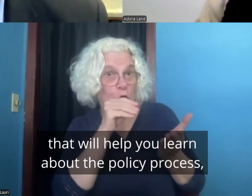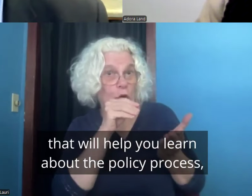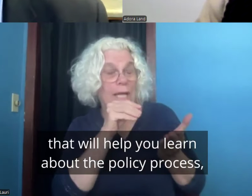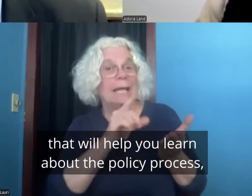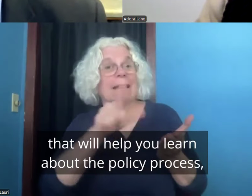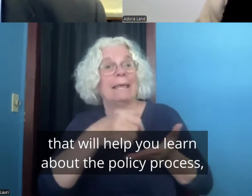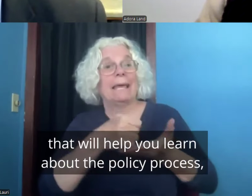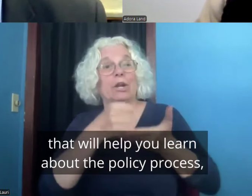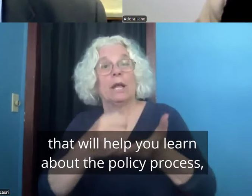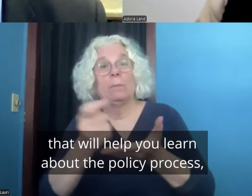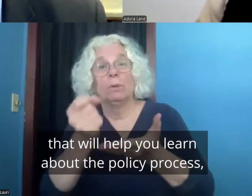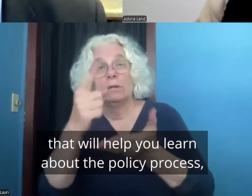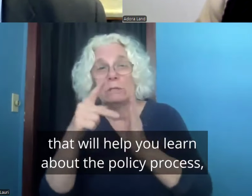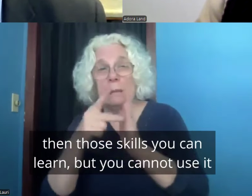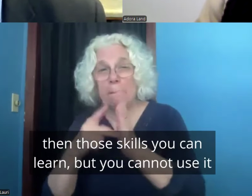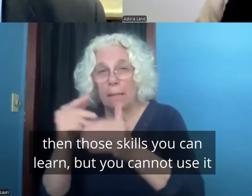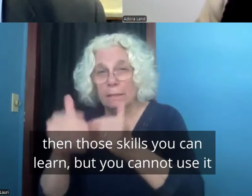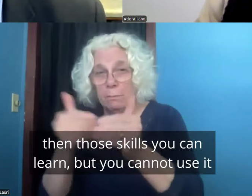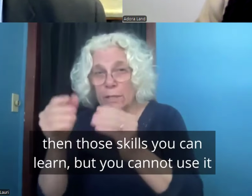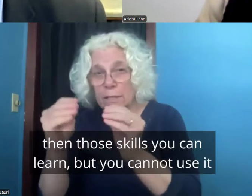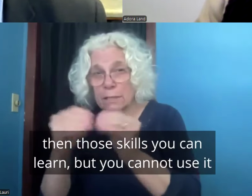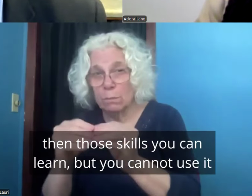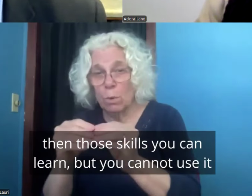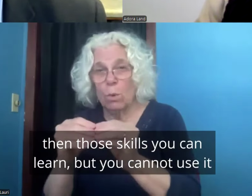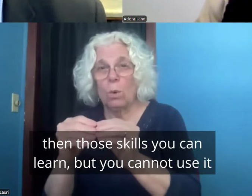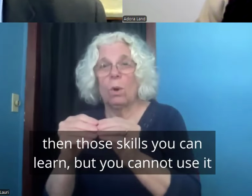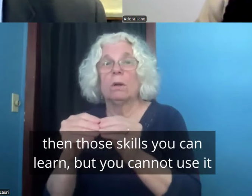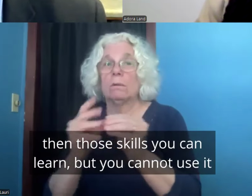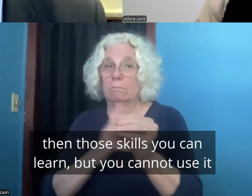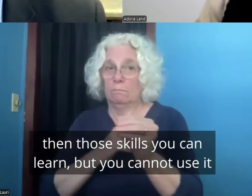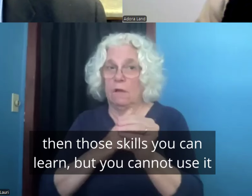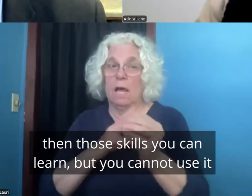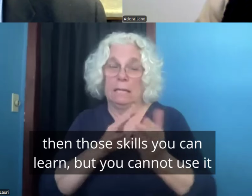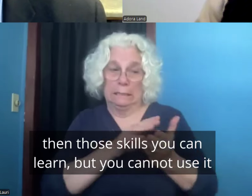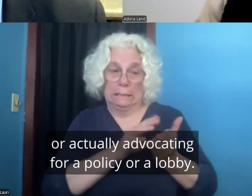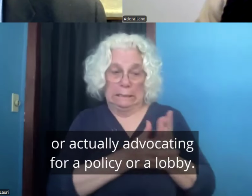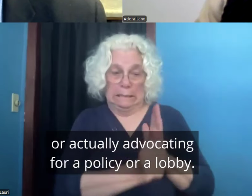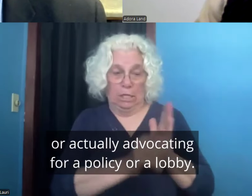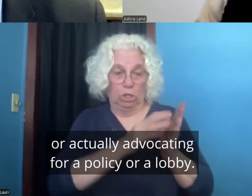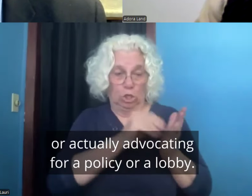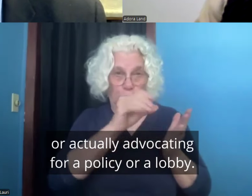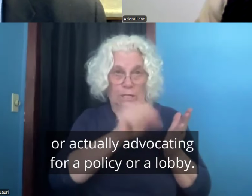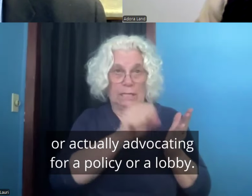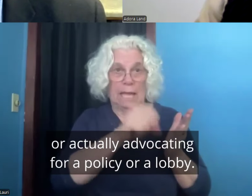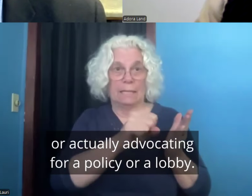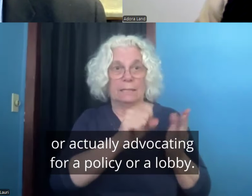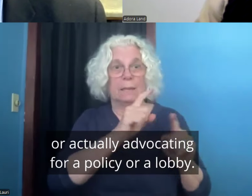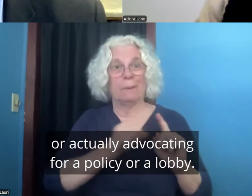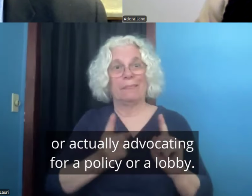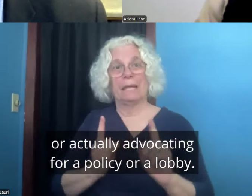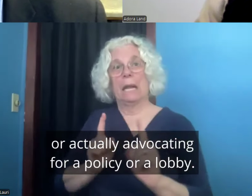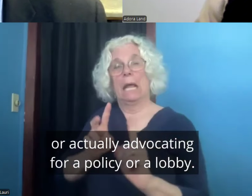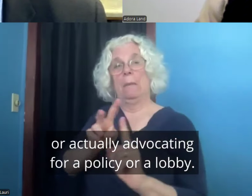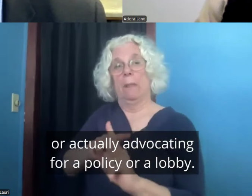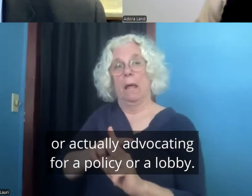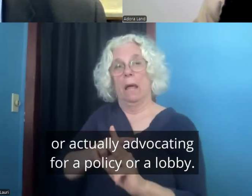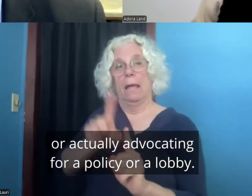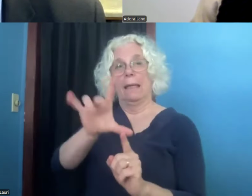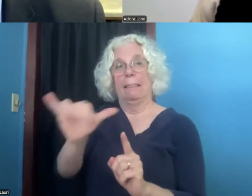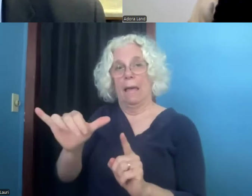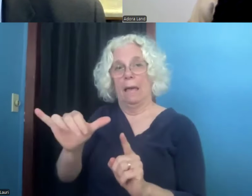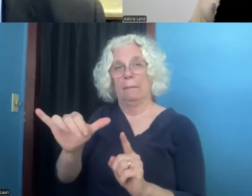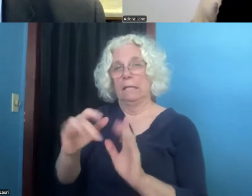learn about the policy process, then those skills you can learn, but you cannot use it toward actually advocating for a policy or a